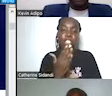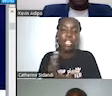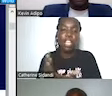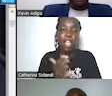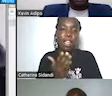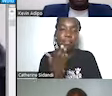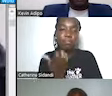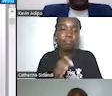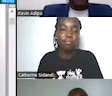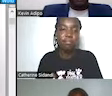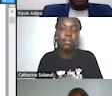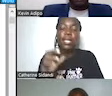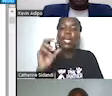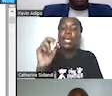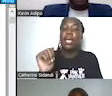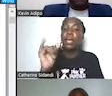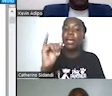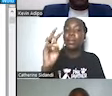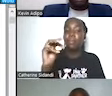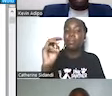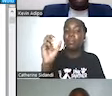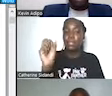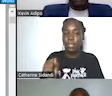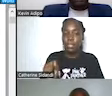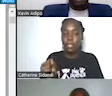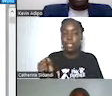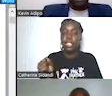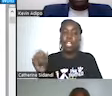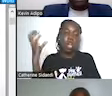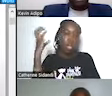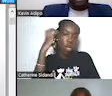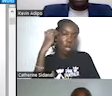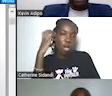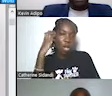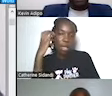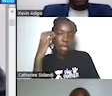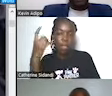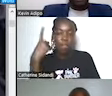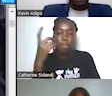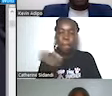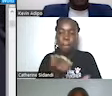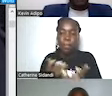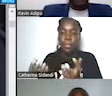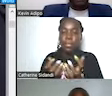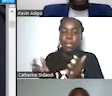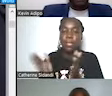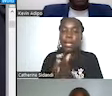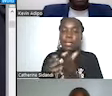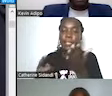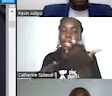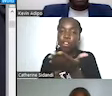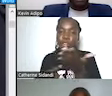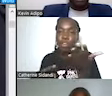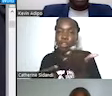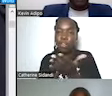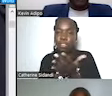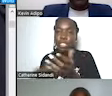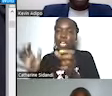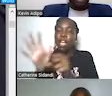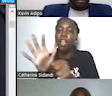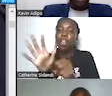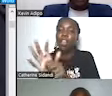is Ames Business College, Ames College of Business and Technology. They are located on Lotus House,